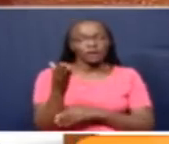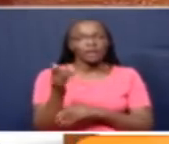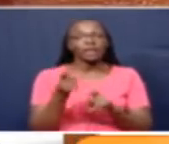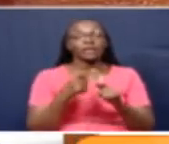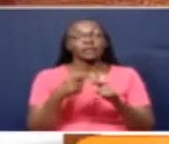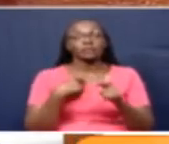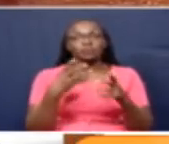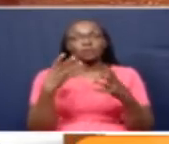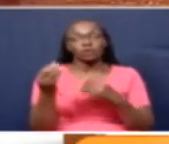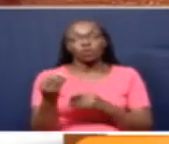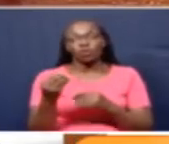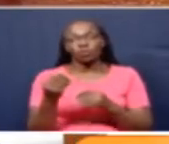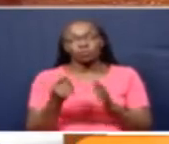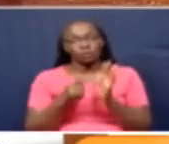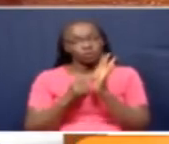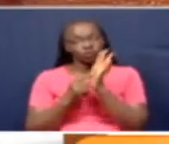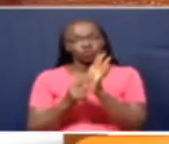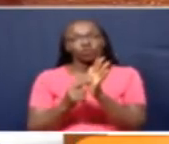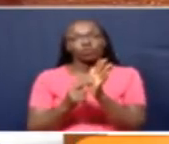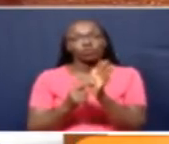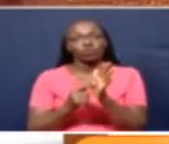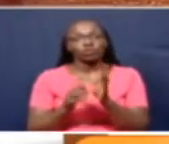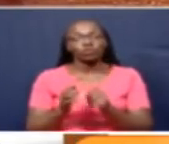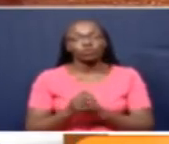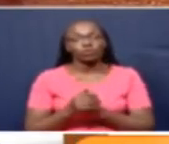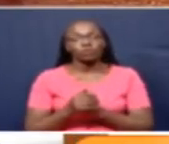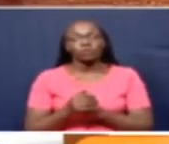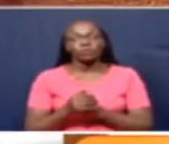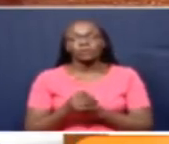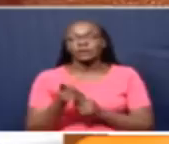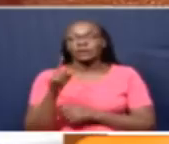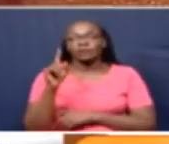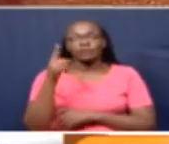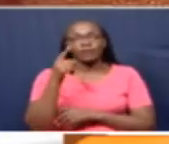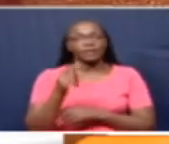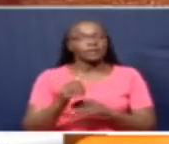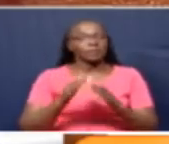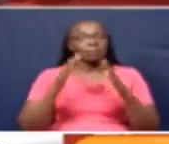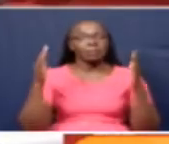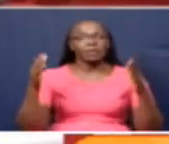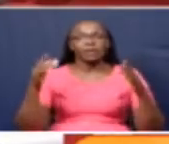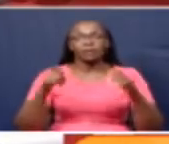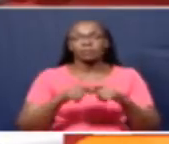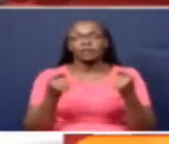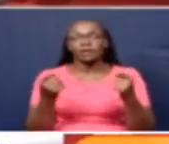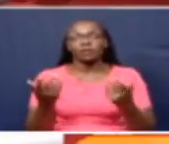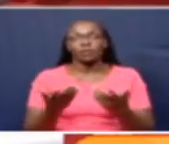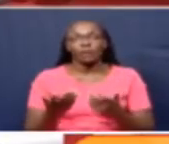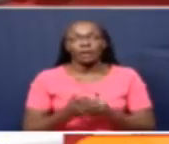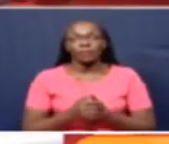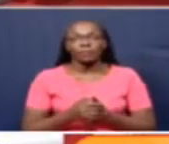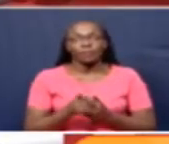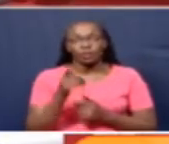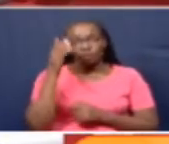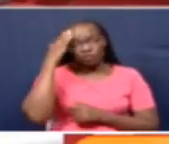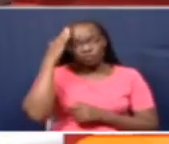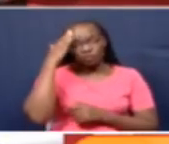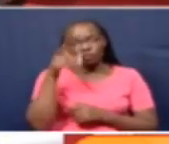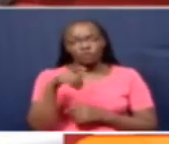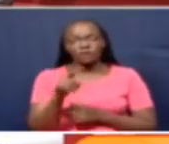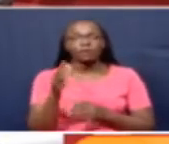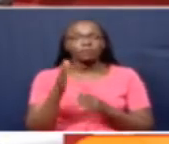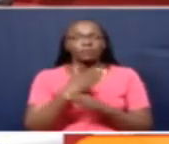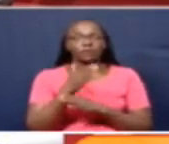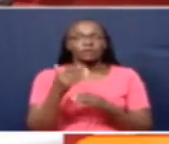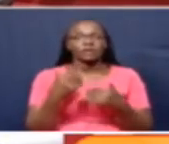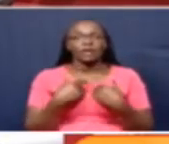saw him. Sal, what was your first big break? Or did you know you were musical from the start? Did you know you